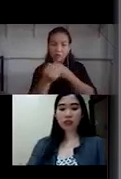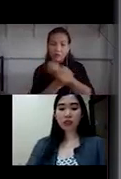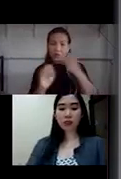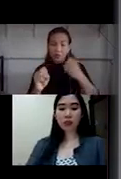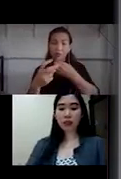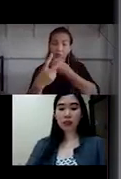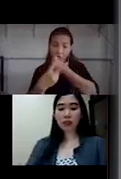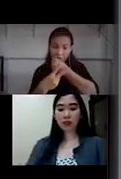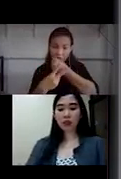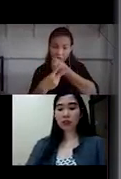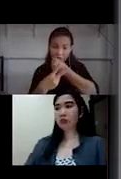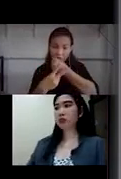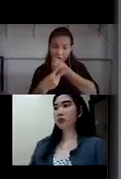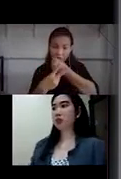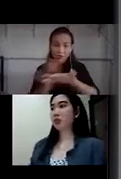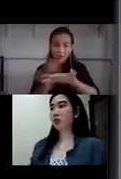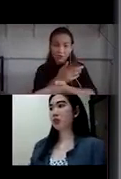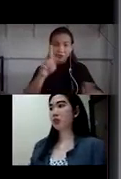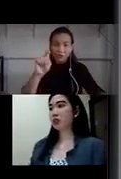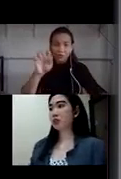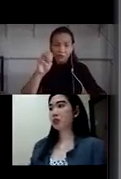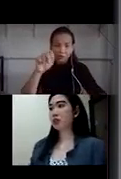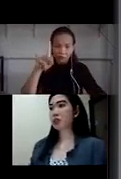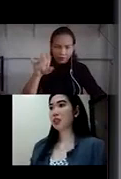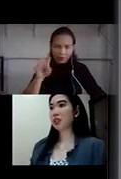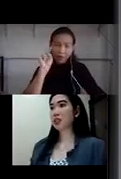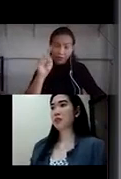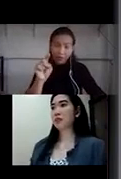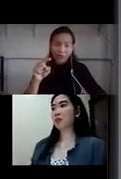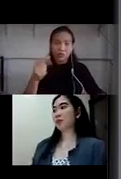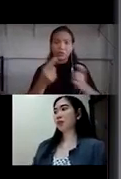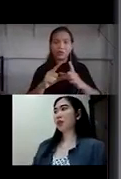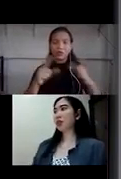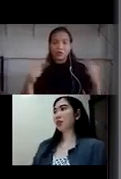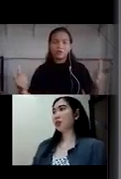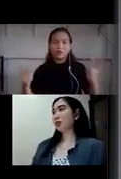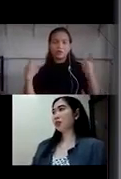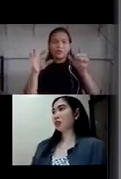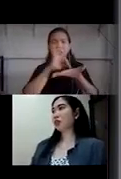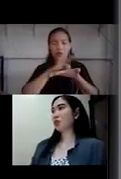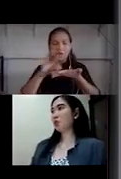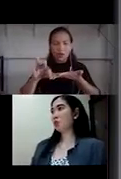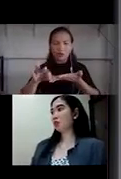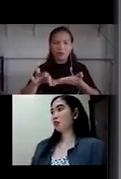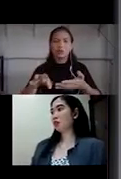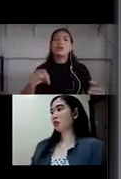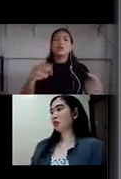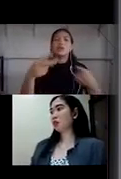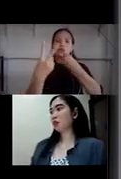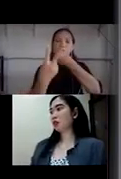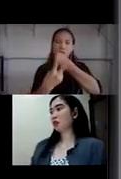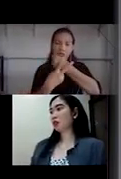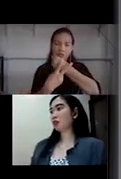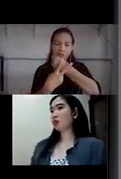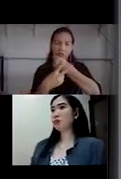Okay, natin library account. Then click save. Okay? So,